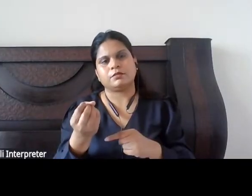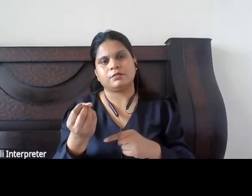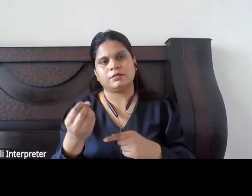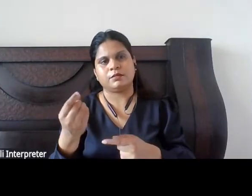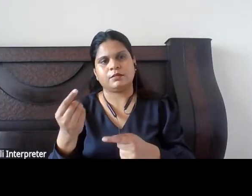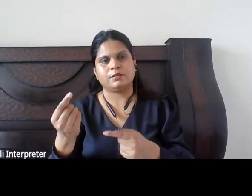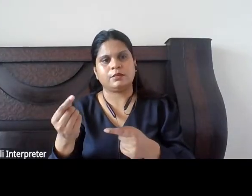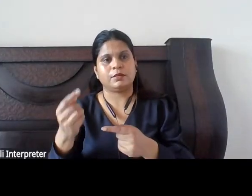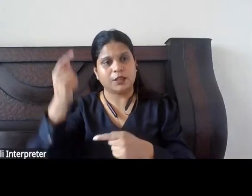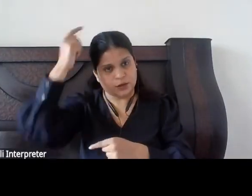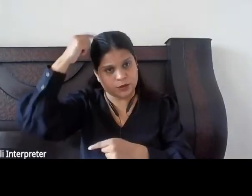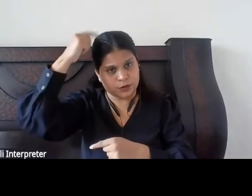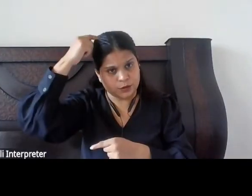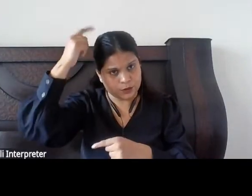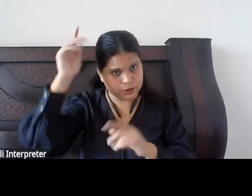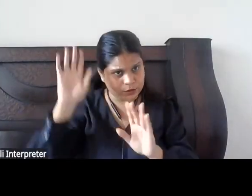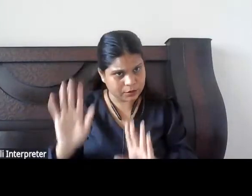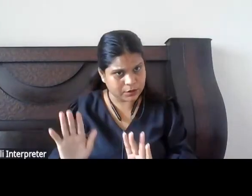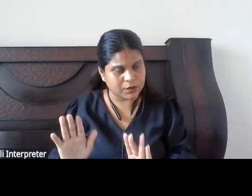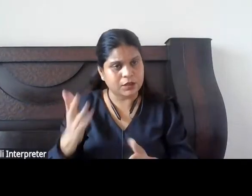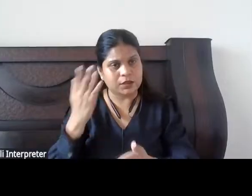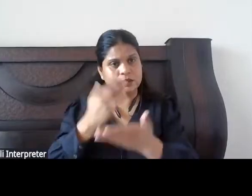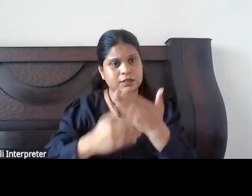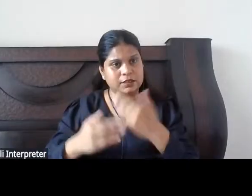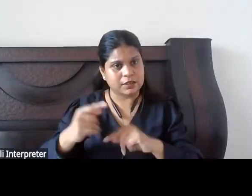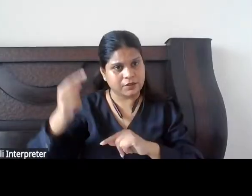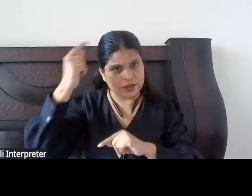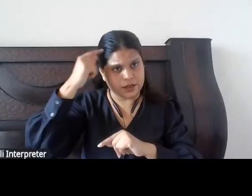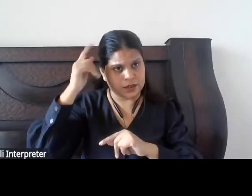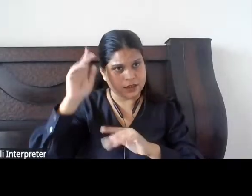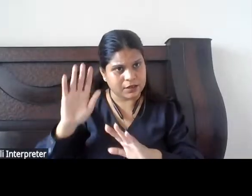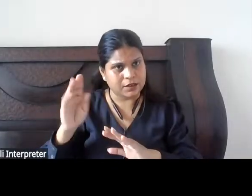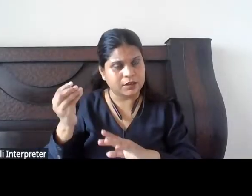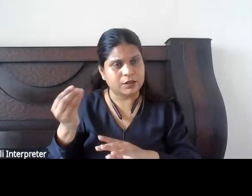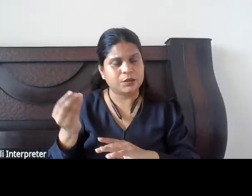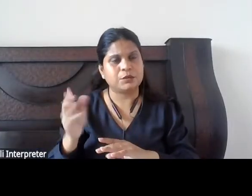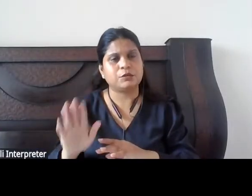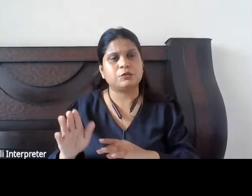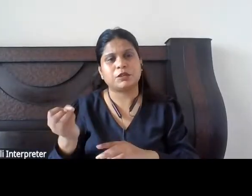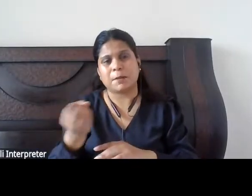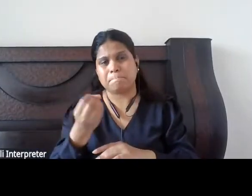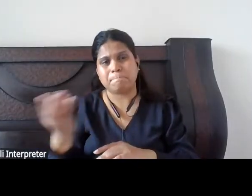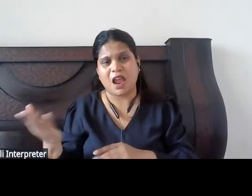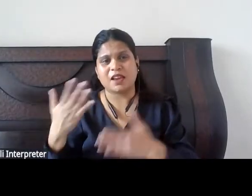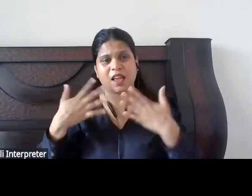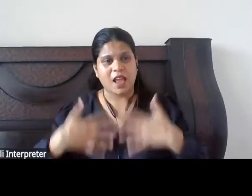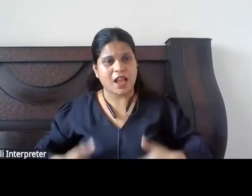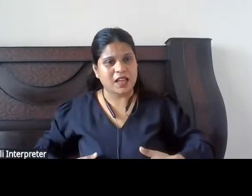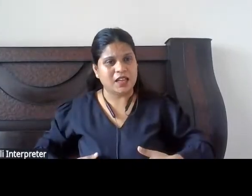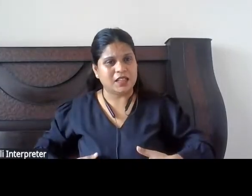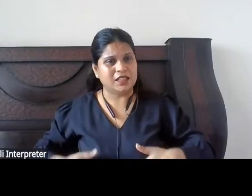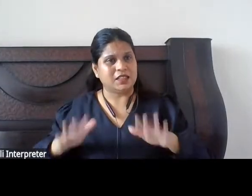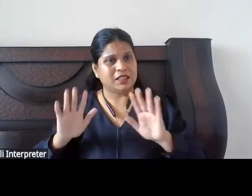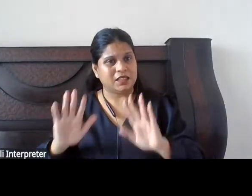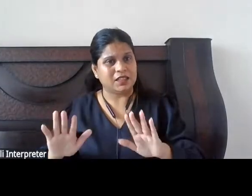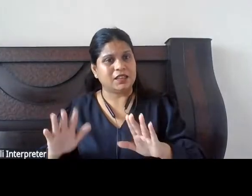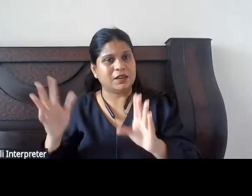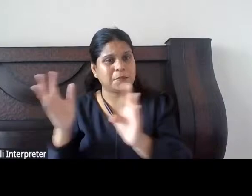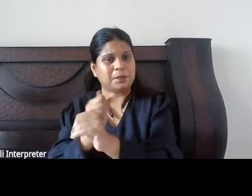neurological conditions. So and of course many other health conditions are all left out,